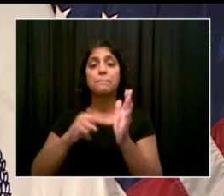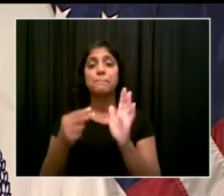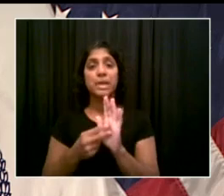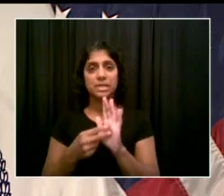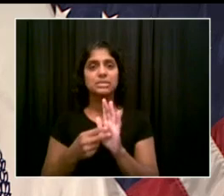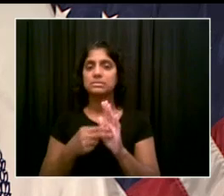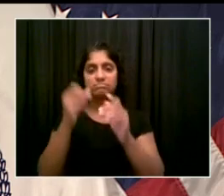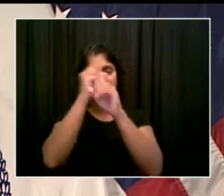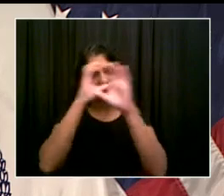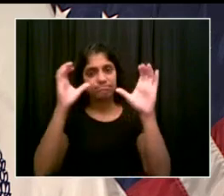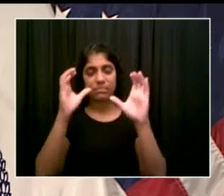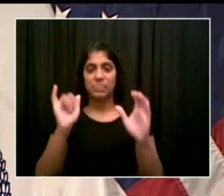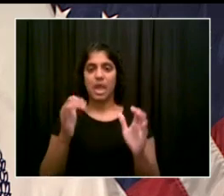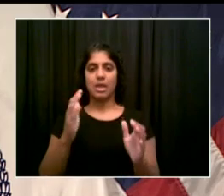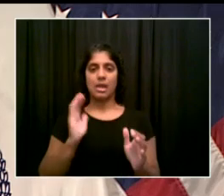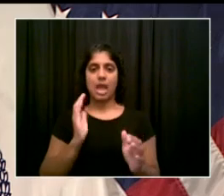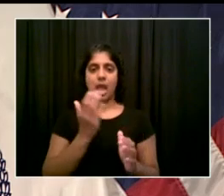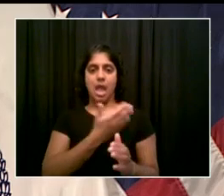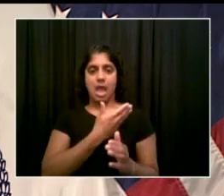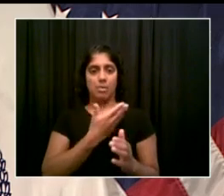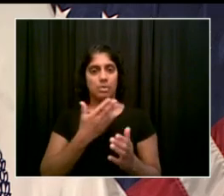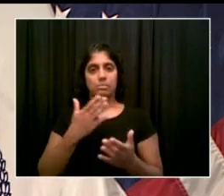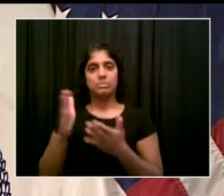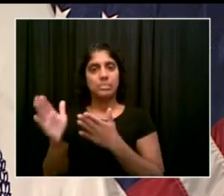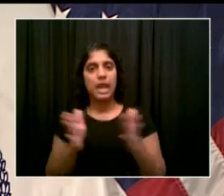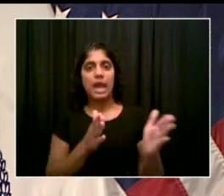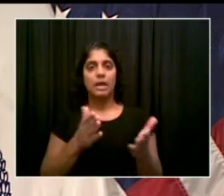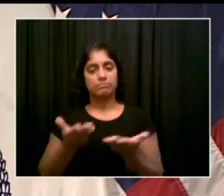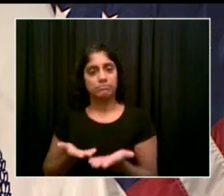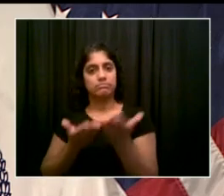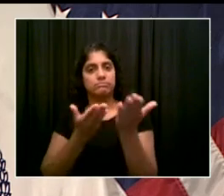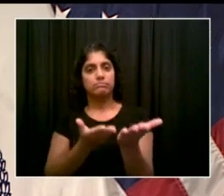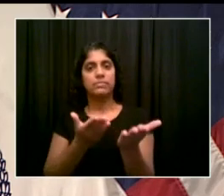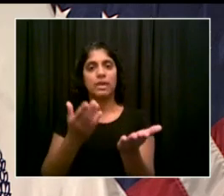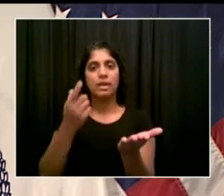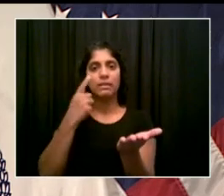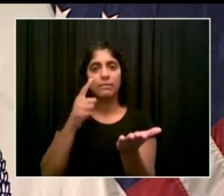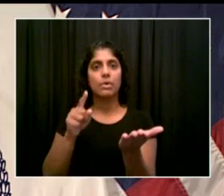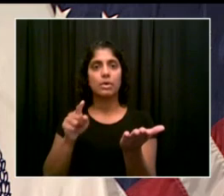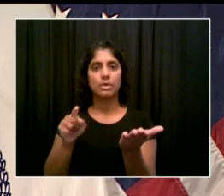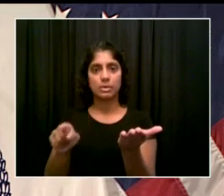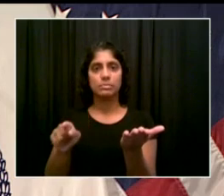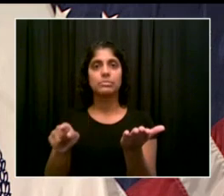and the recovery in general helps get people wanting to go to mass transit. Obviously, we got to make